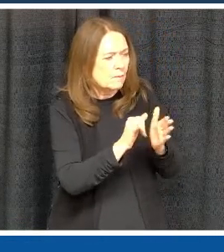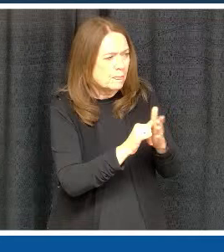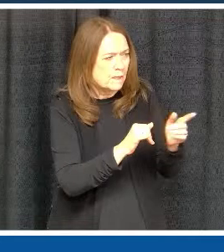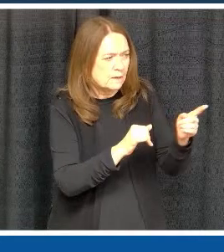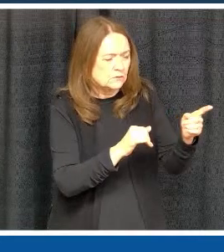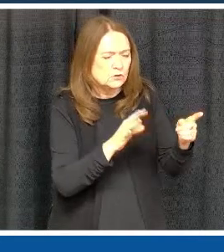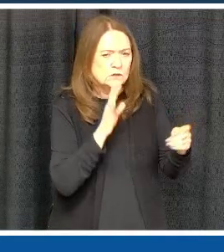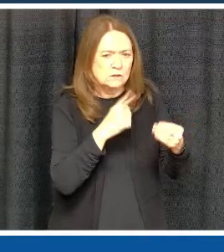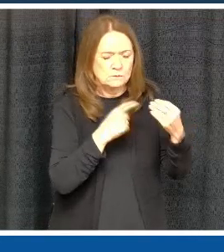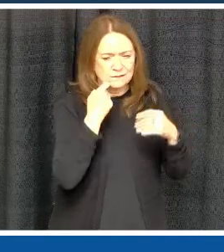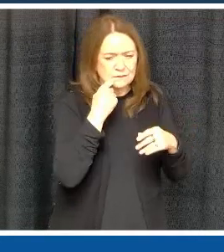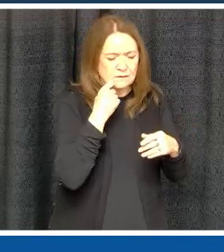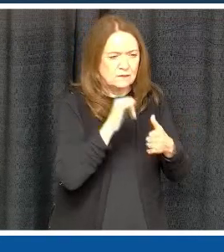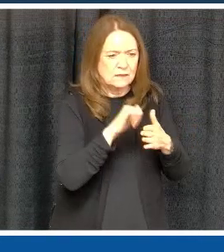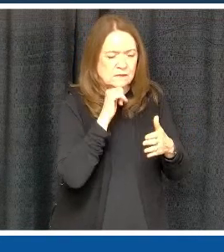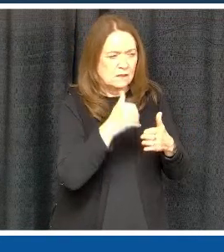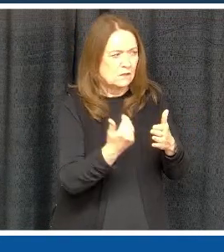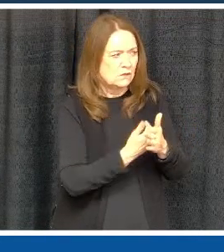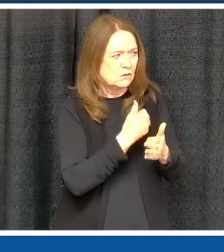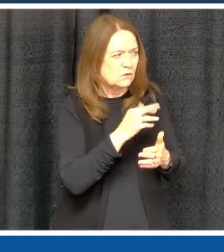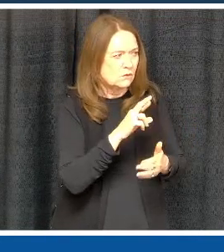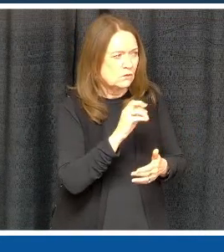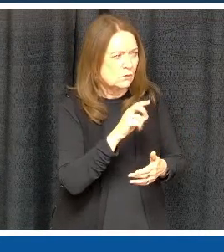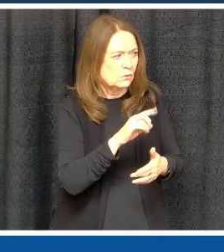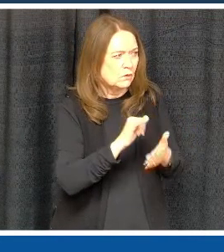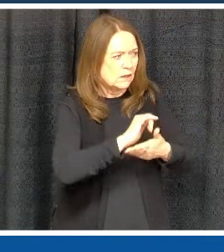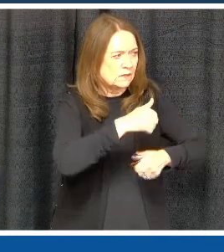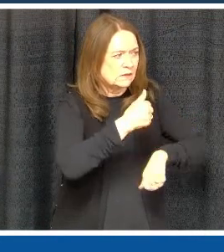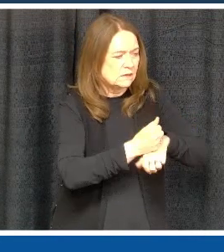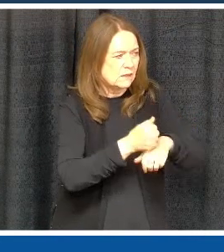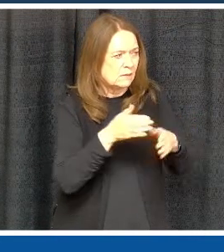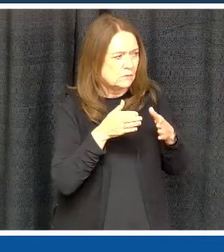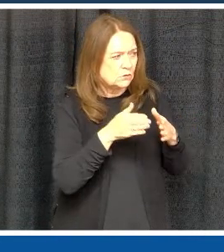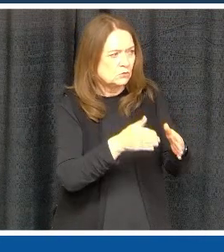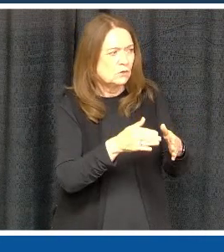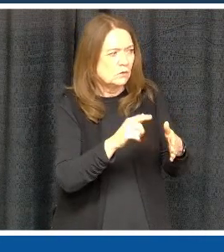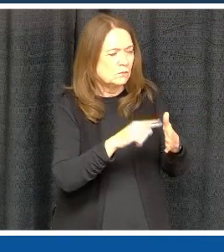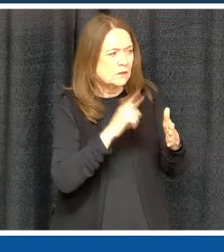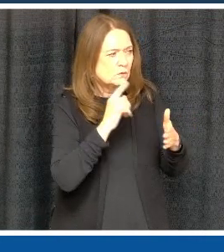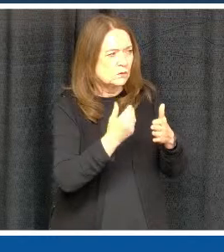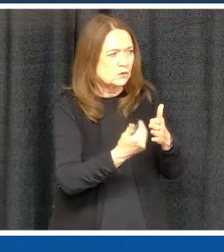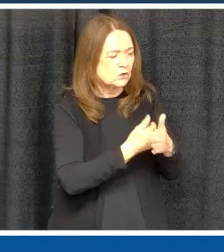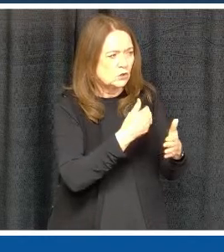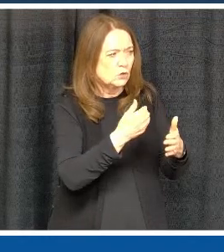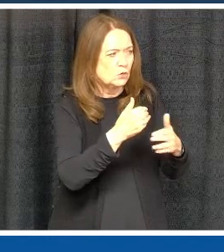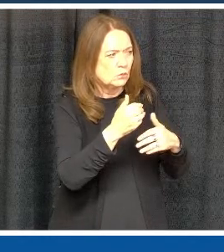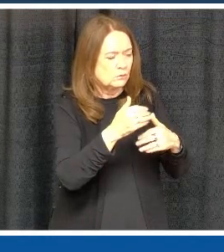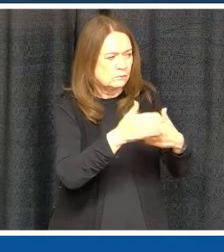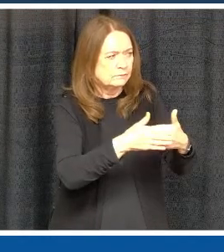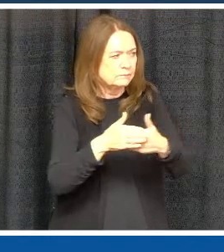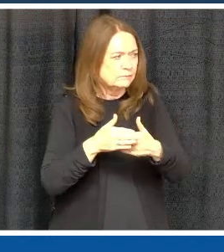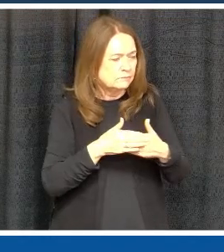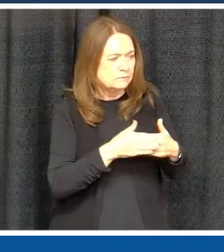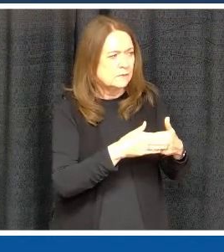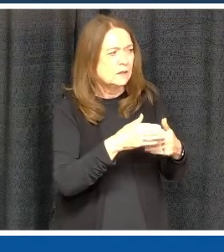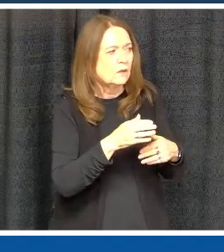previously. That's not a new road. That's an established roadway, but this was a new development. The way that it's worded